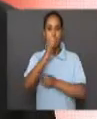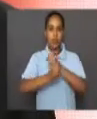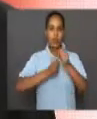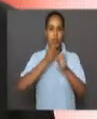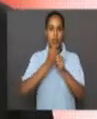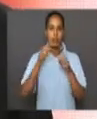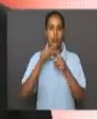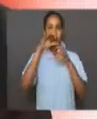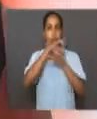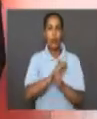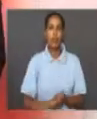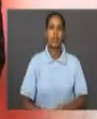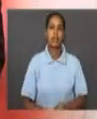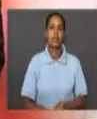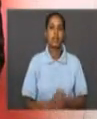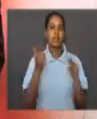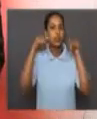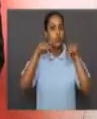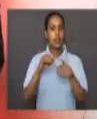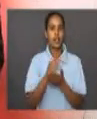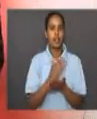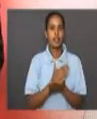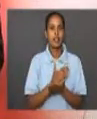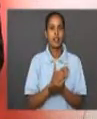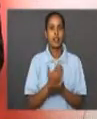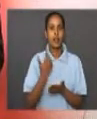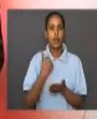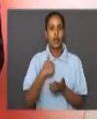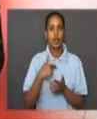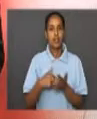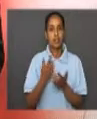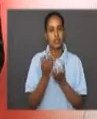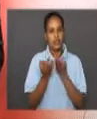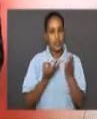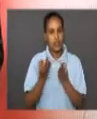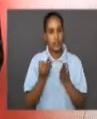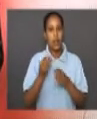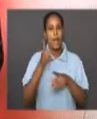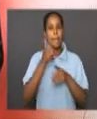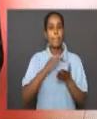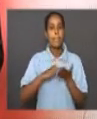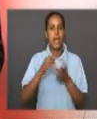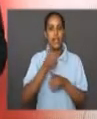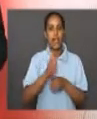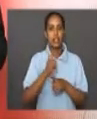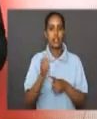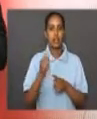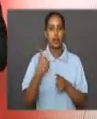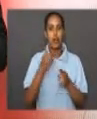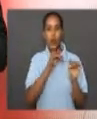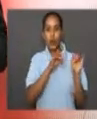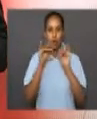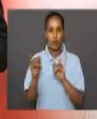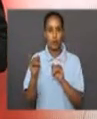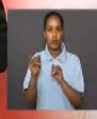years to complete. In today's lesson, we are going to define metallurgy. We will